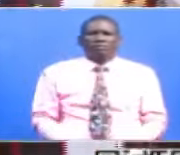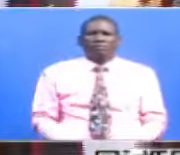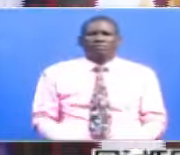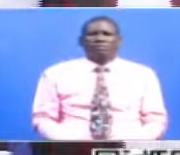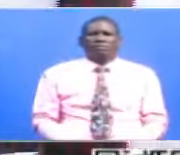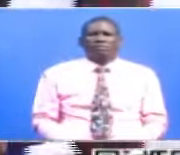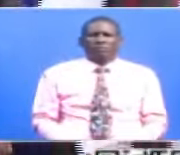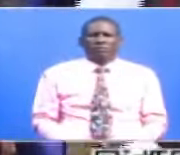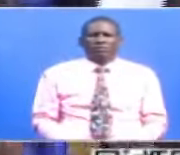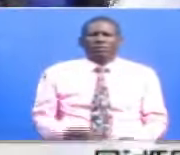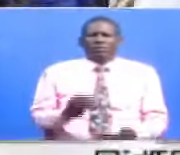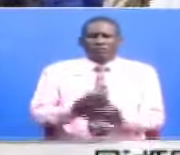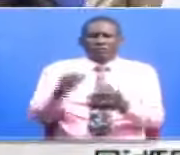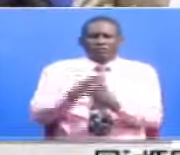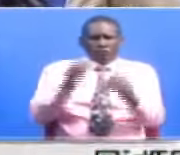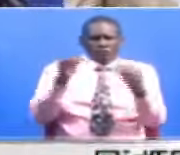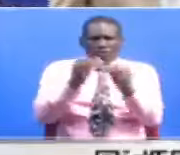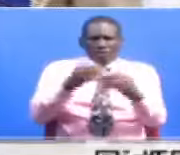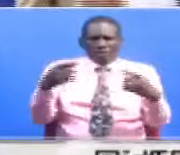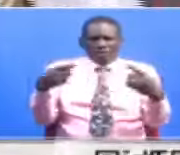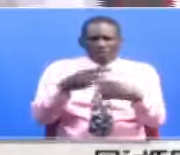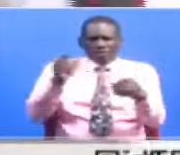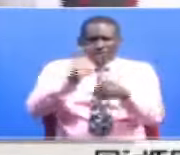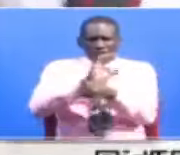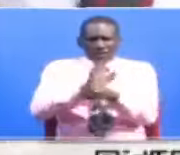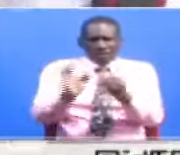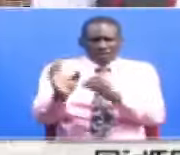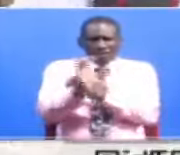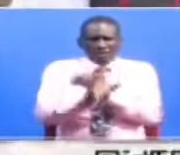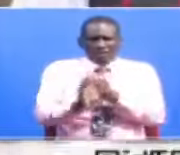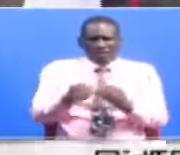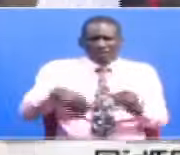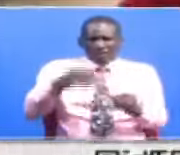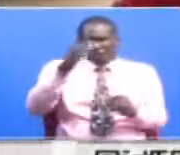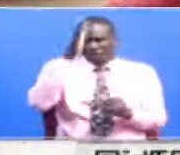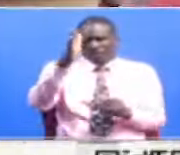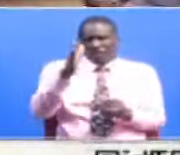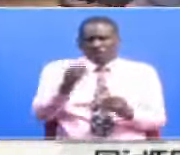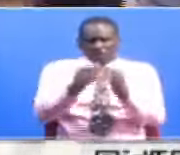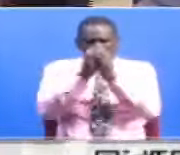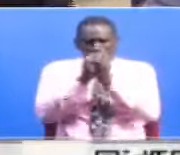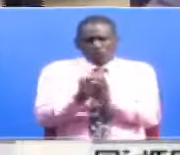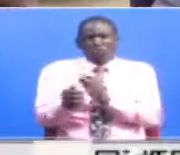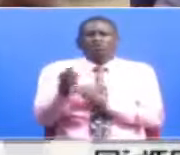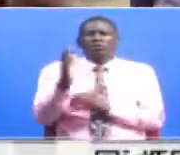Congregation of the faithful gather in different churches across the country every Sunday to worship.